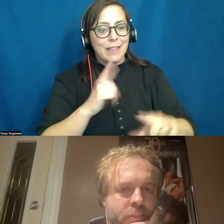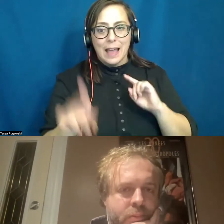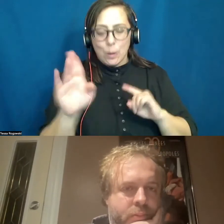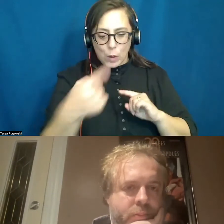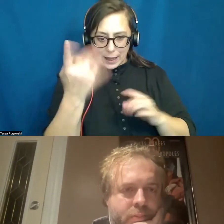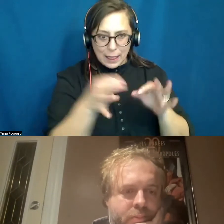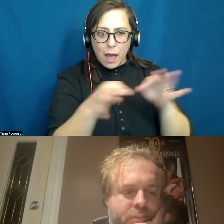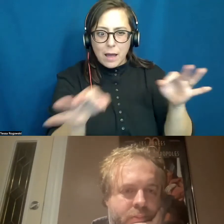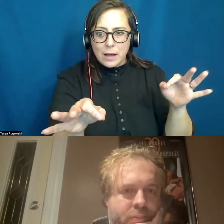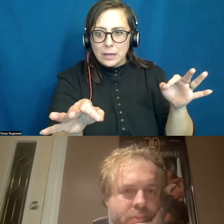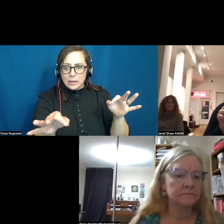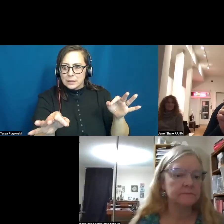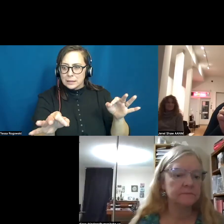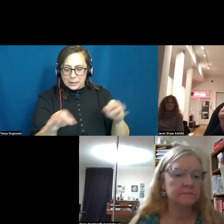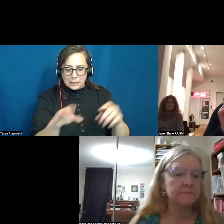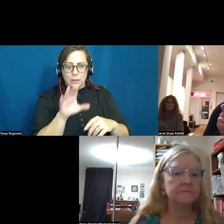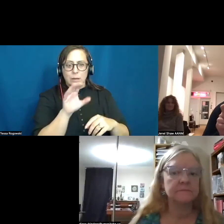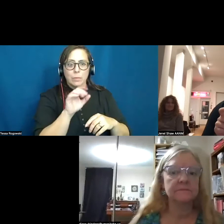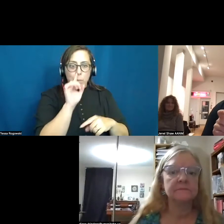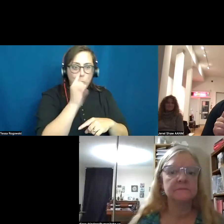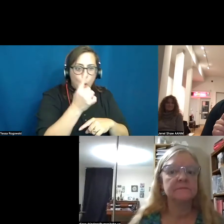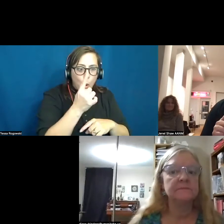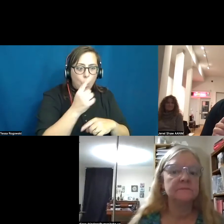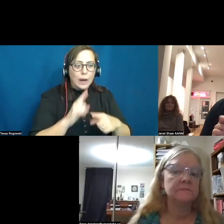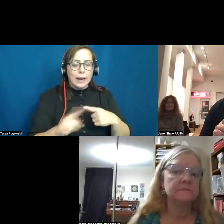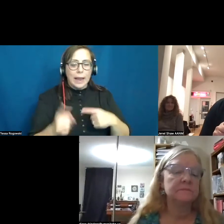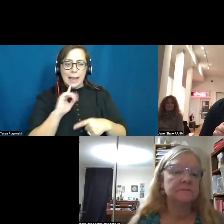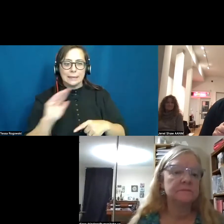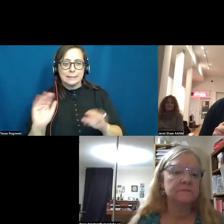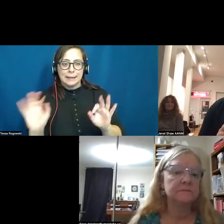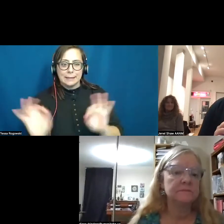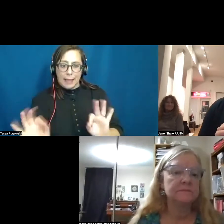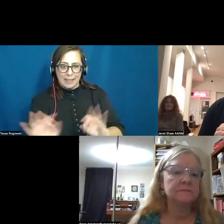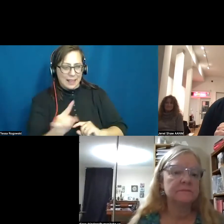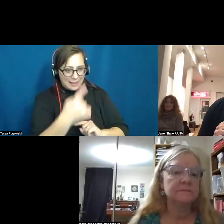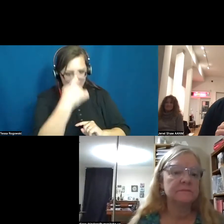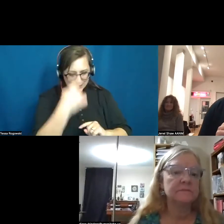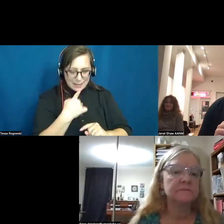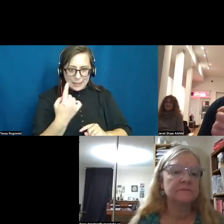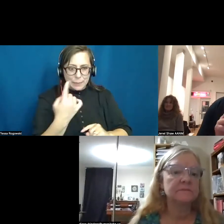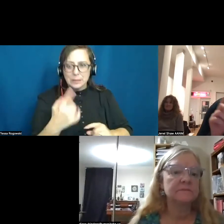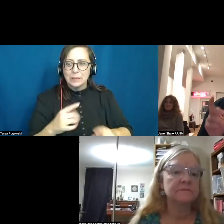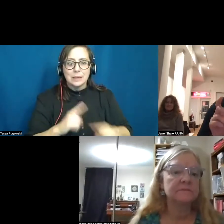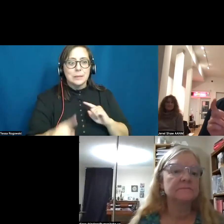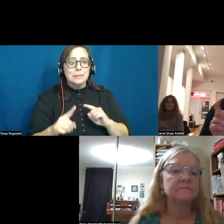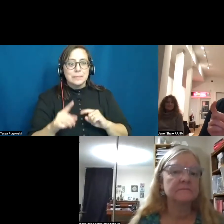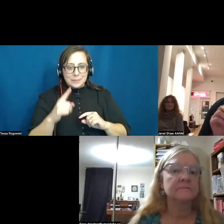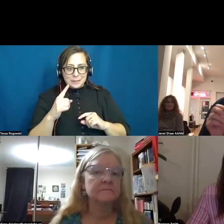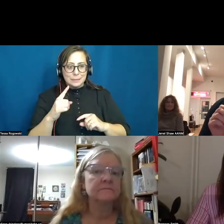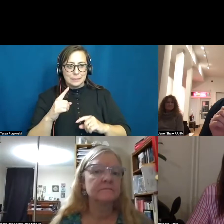said, boring and incidental. Is that what you had said about the psych wards, boring and